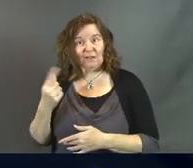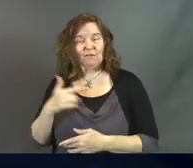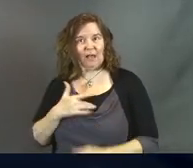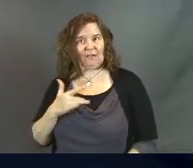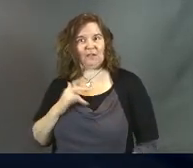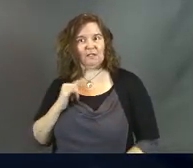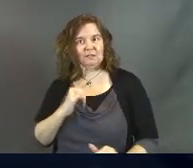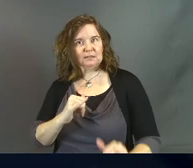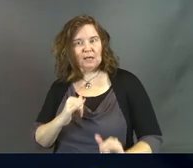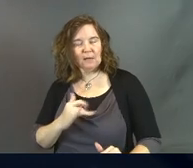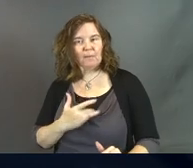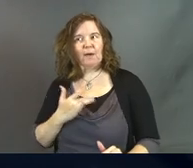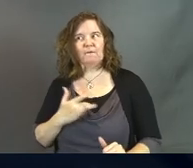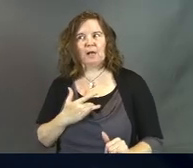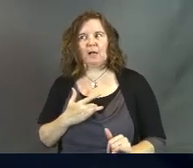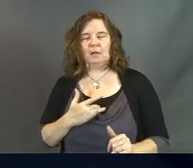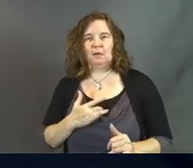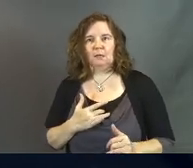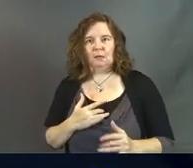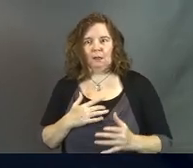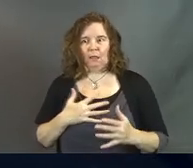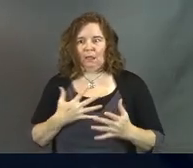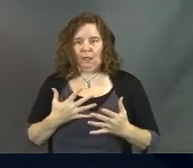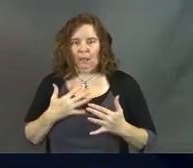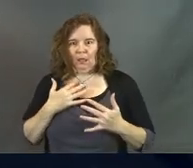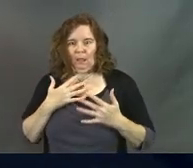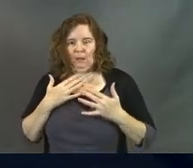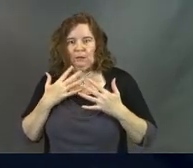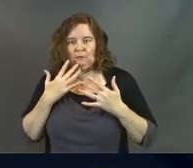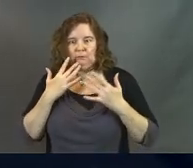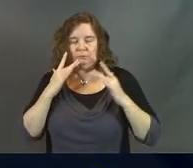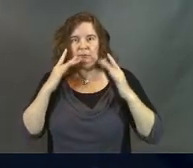can empathize with the feeling of total vulnerability.